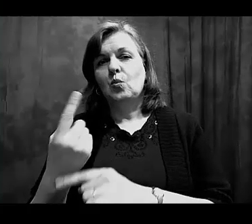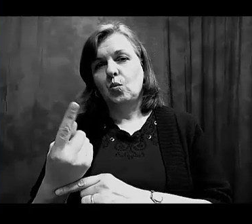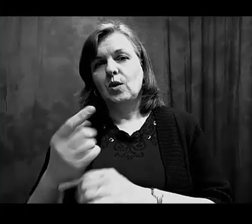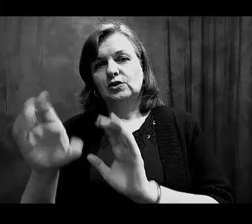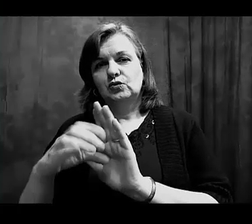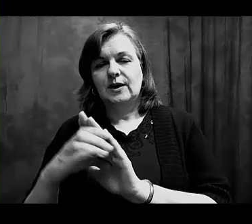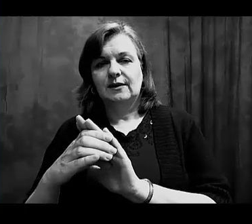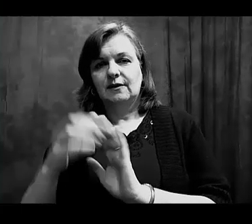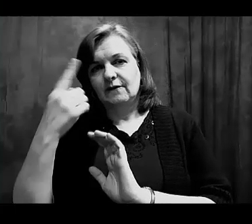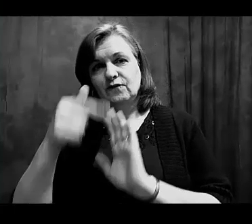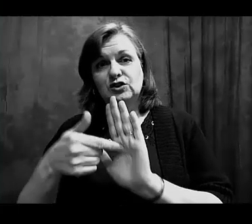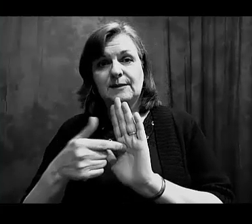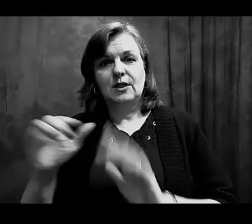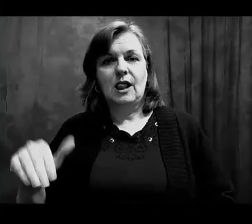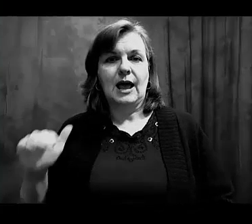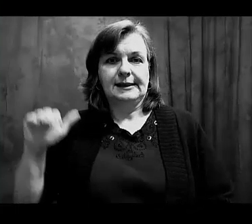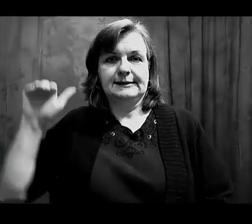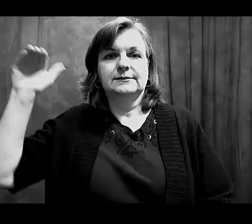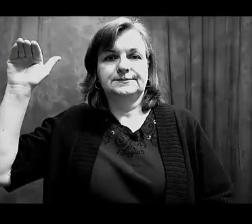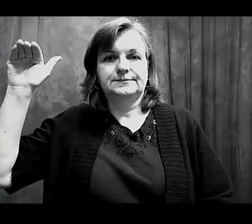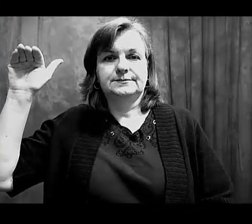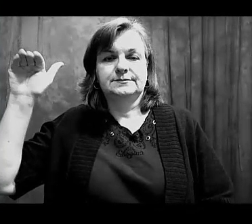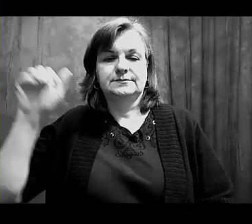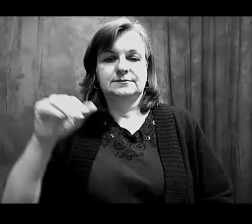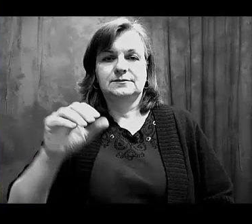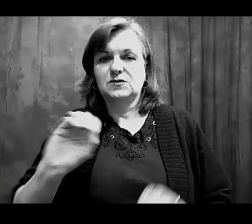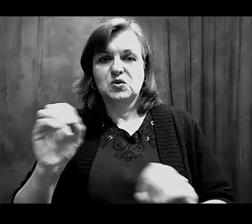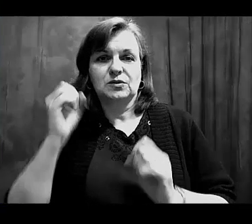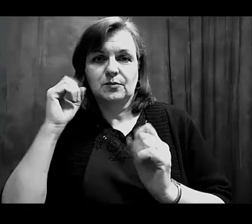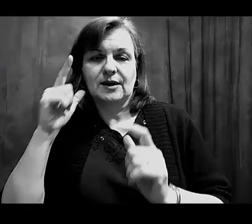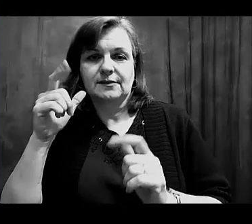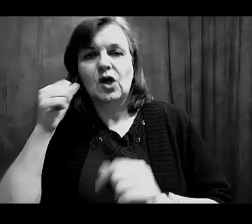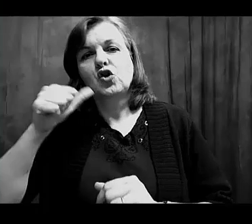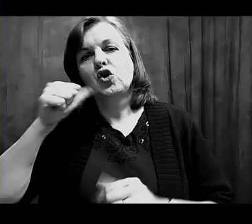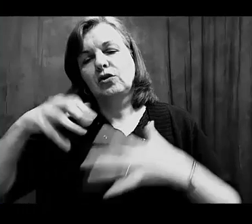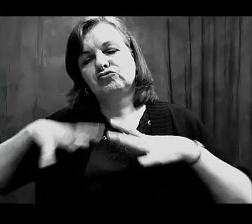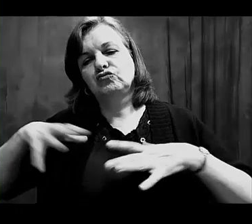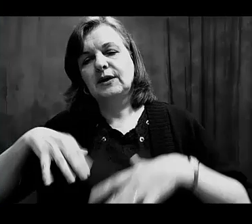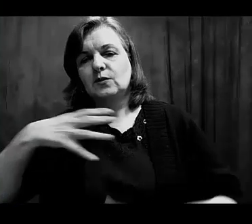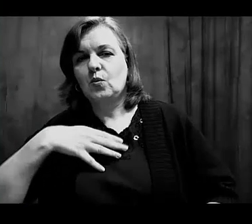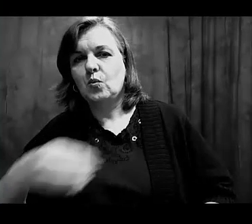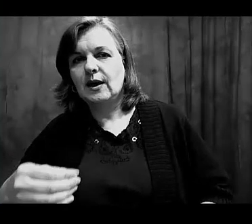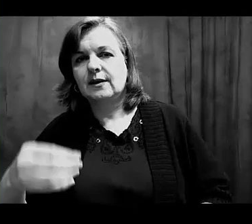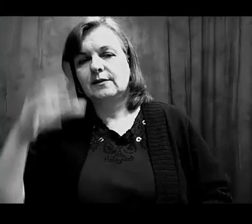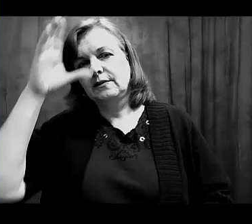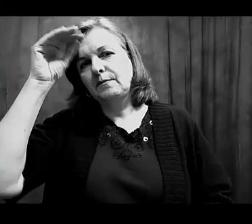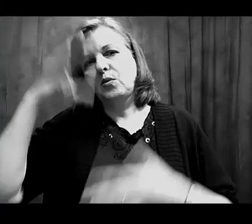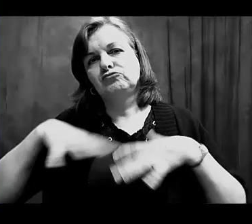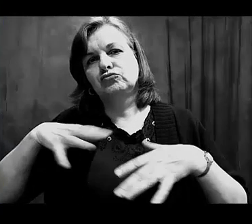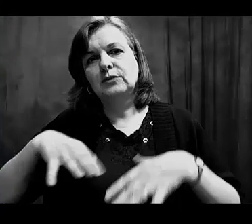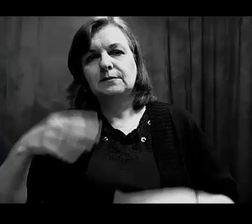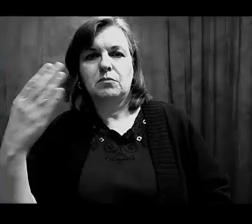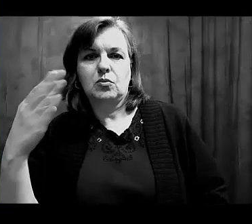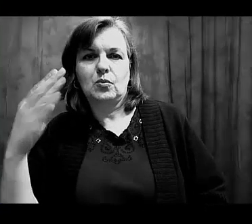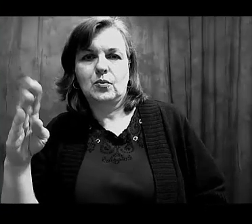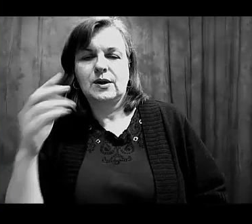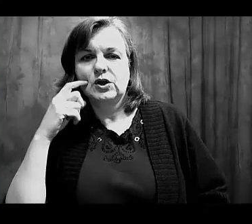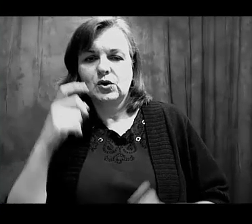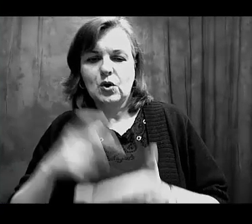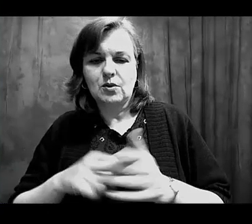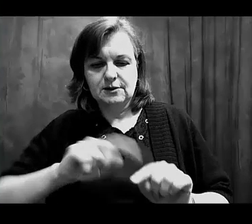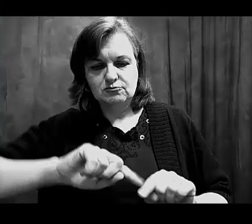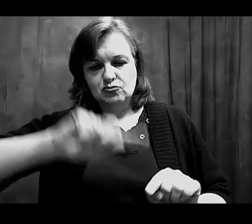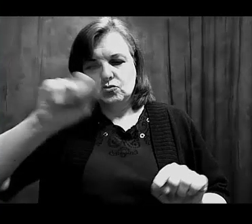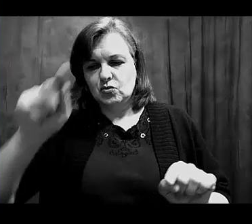here, so it might not surprise you that the girls are in white and the boys are in blue in my distribution here on the